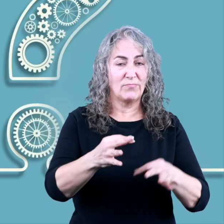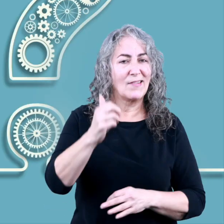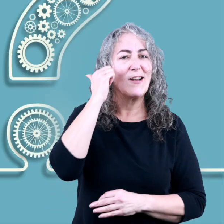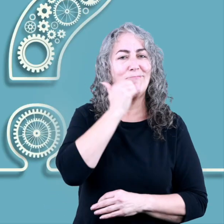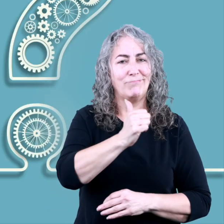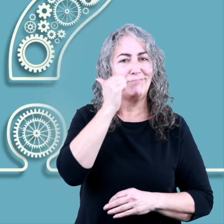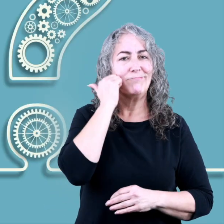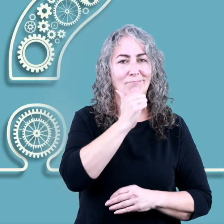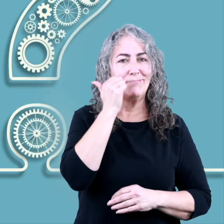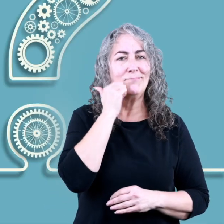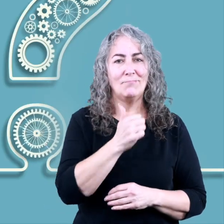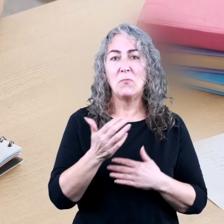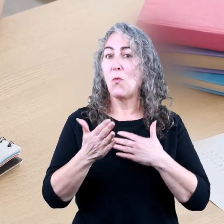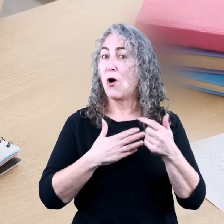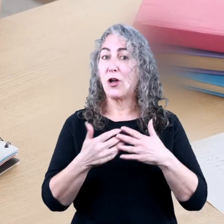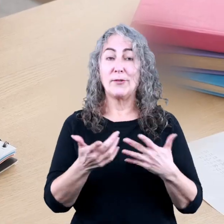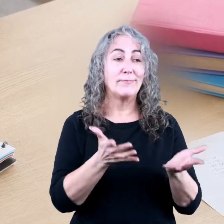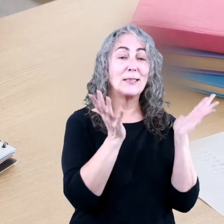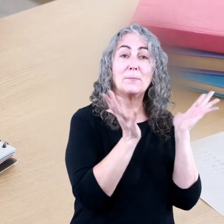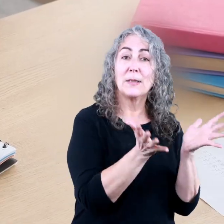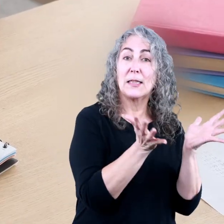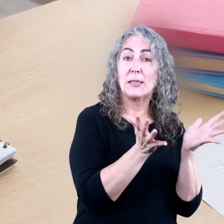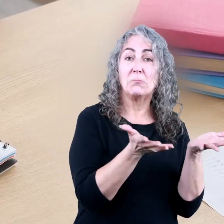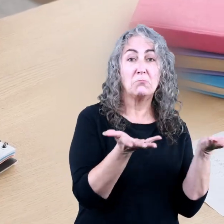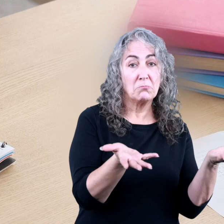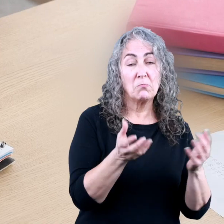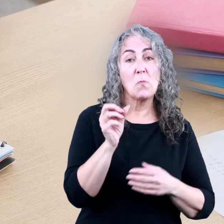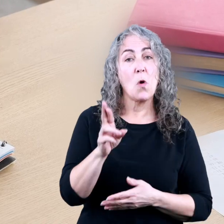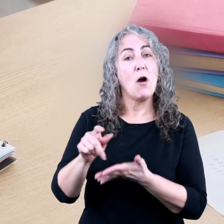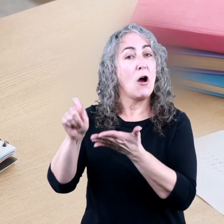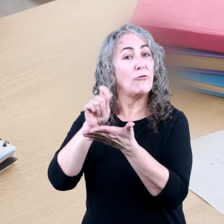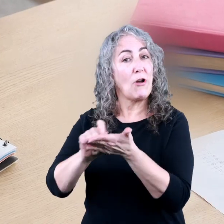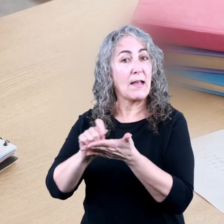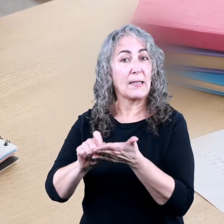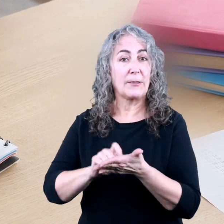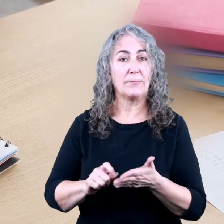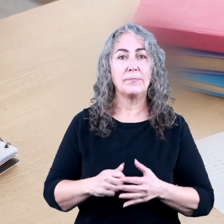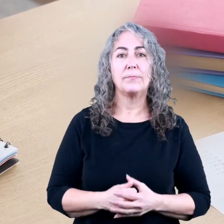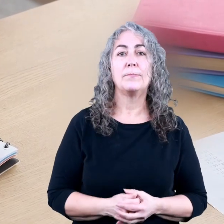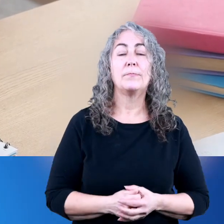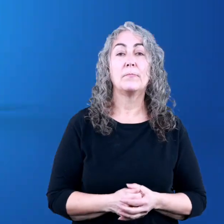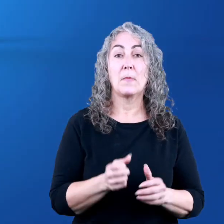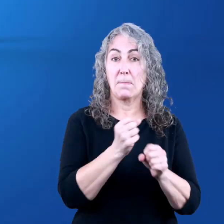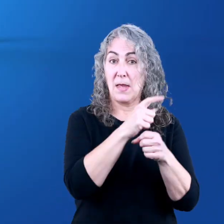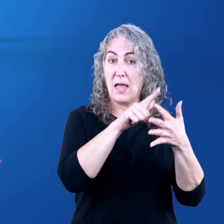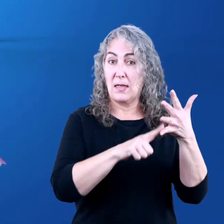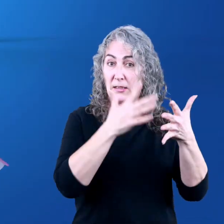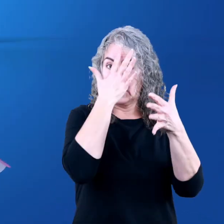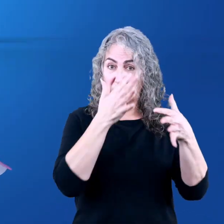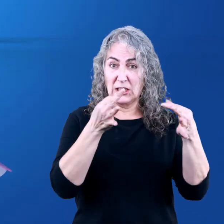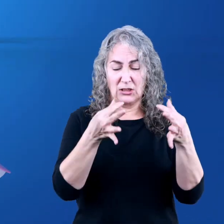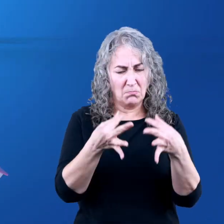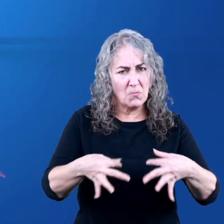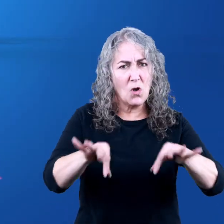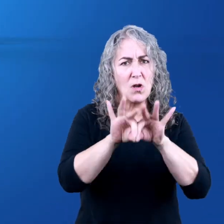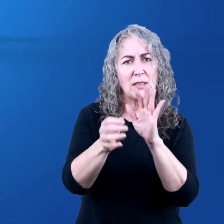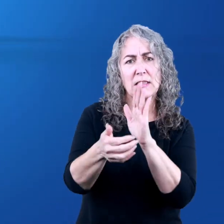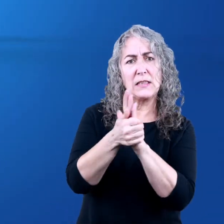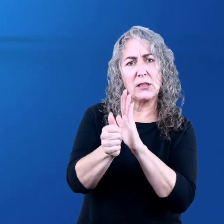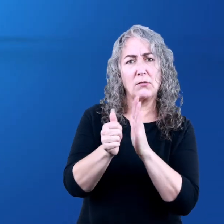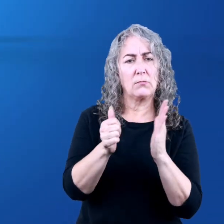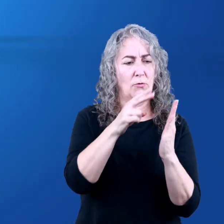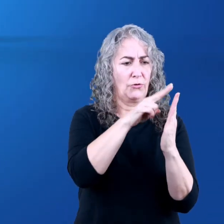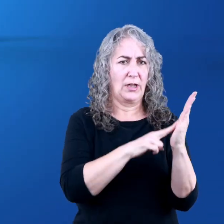inferences every day, both when they speak to each other and in writing. Making inferences is an